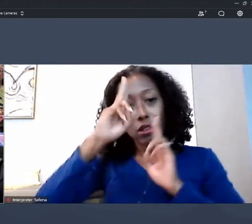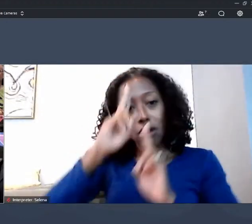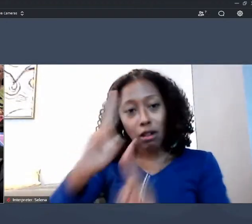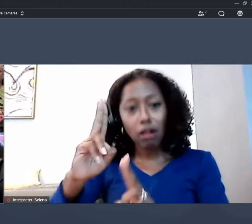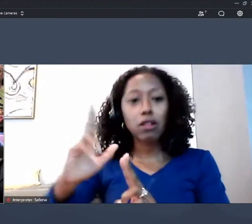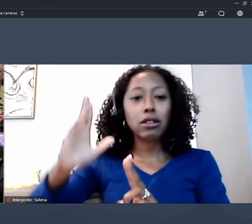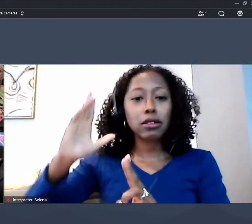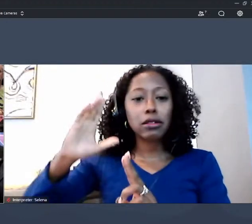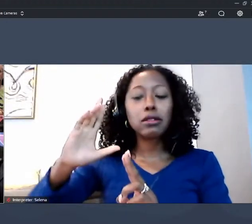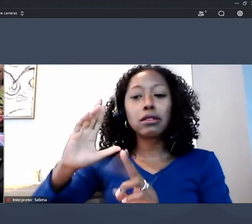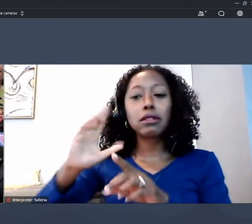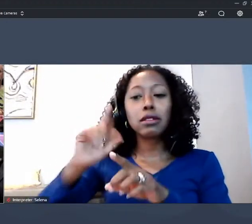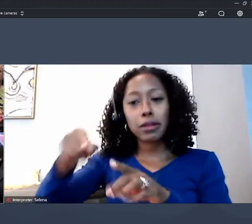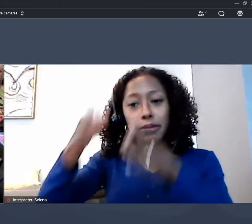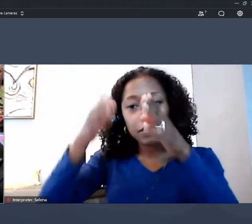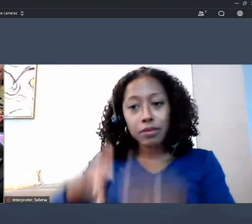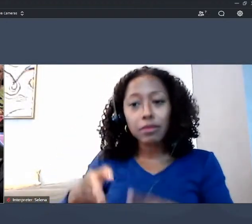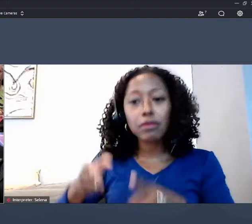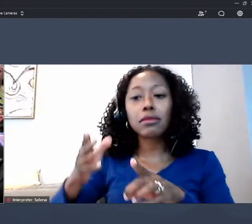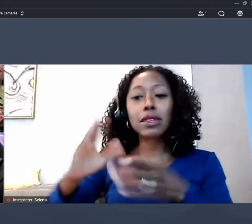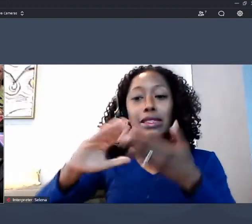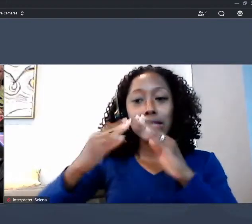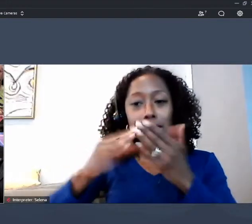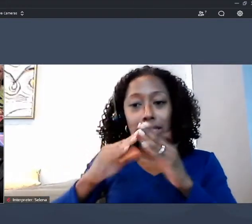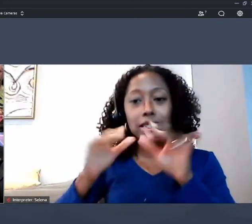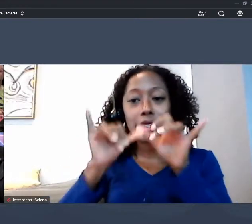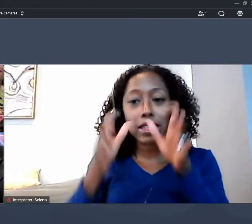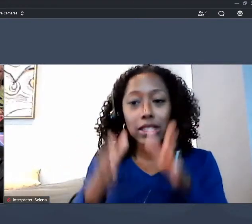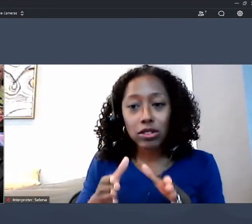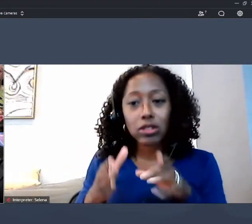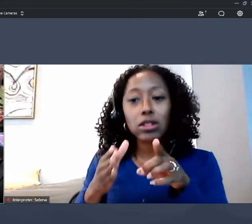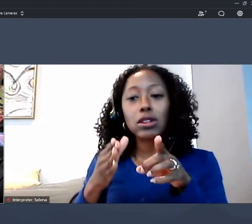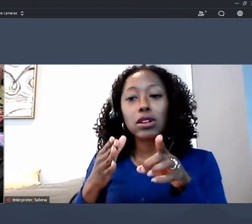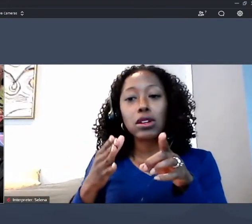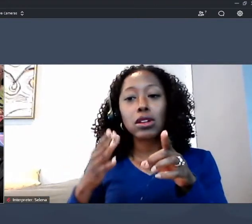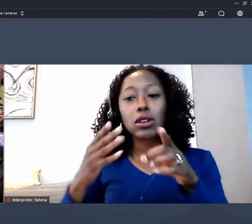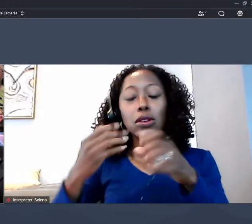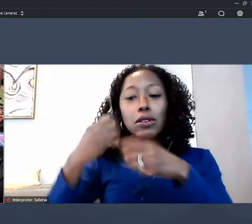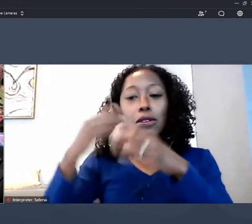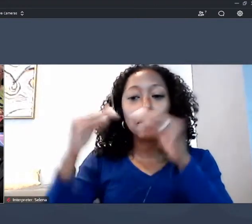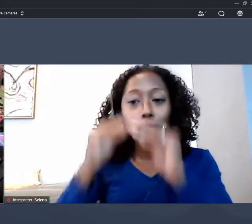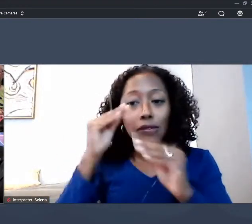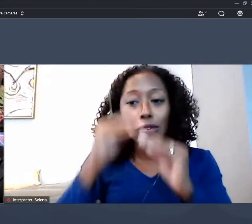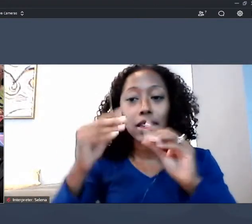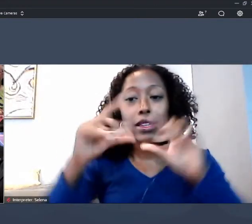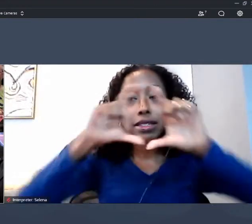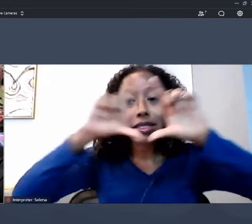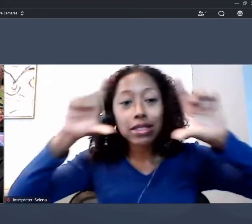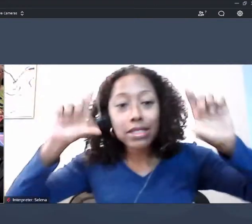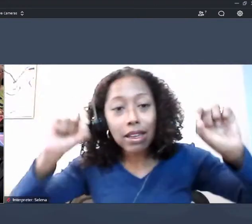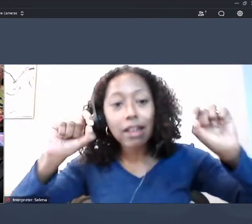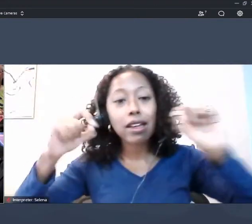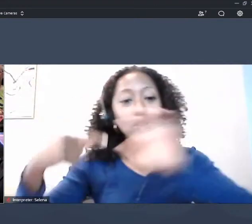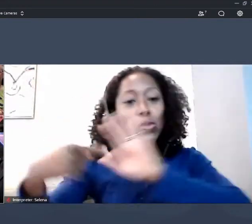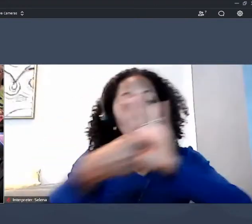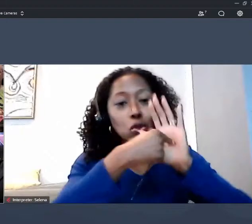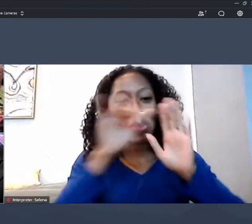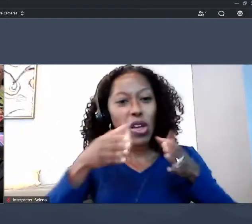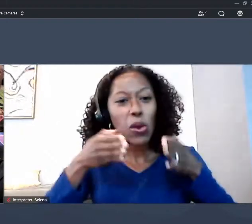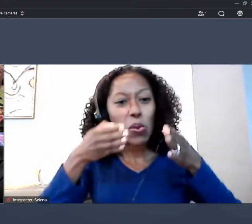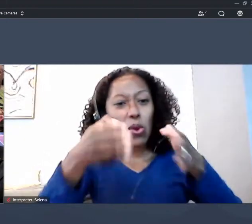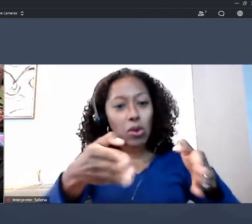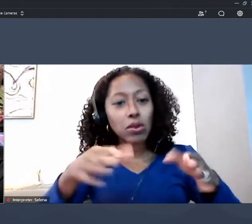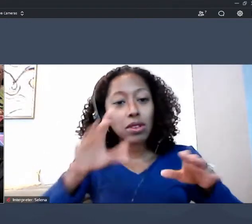further resolved that the city engineer is requested to fix suitable signs designating the public roads. This was adopted